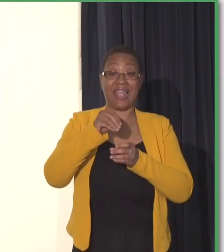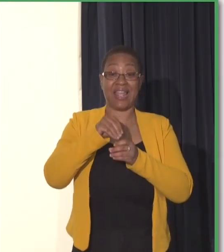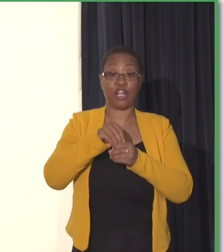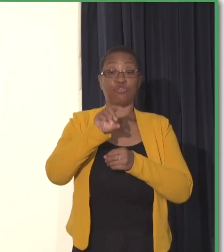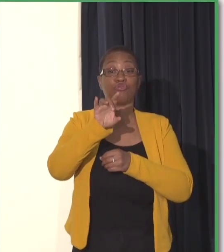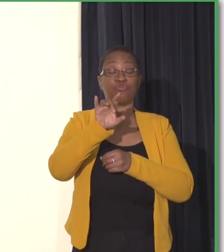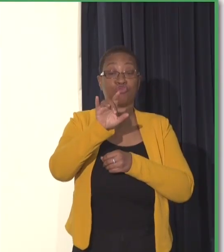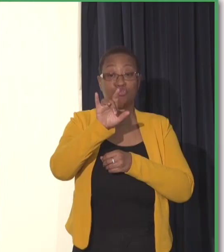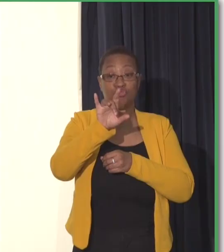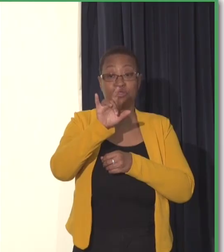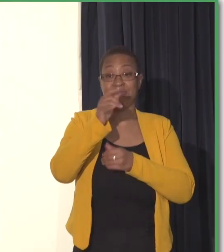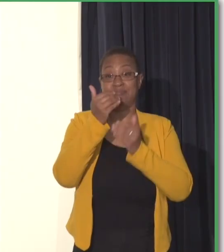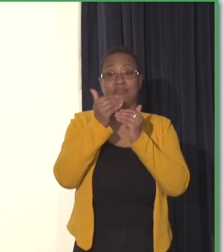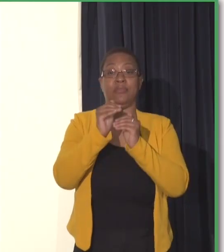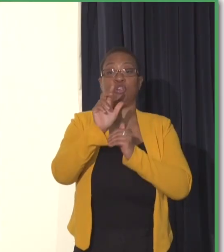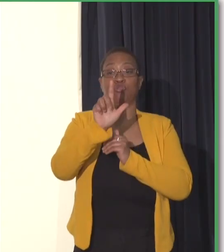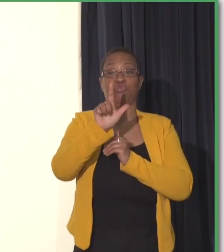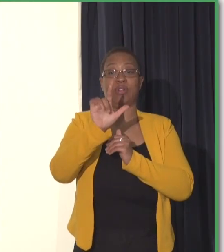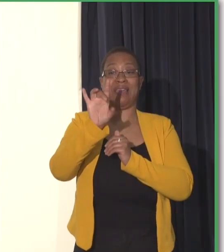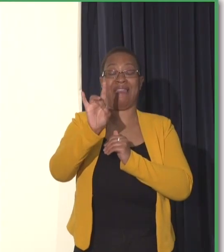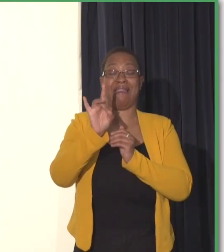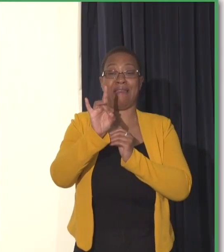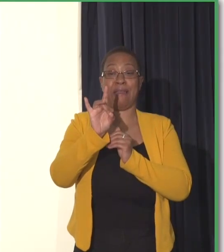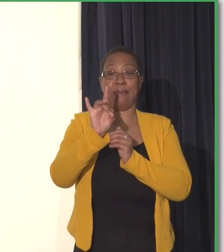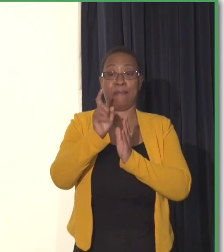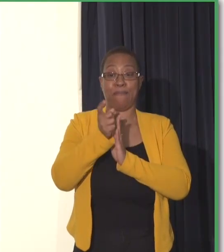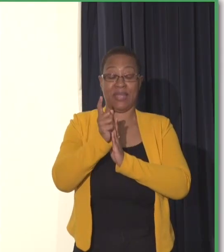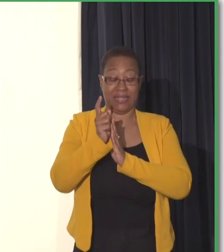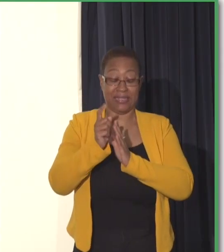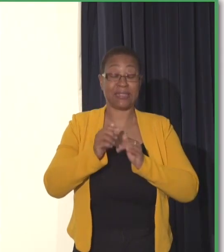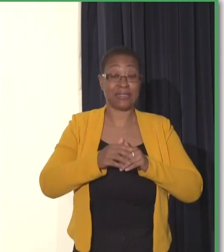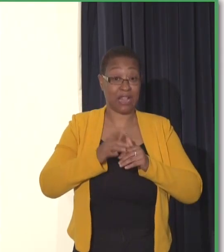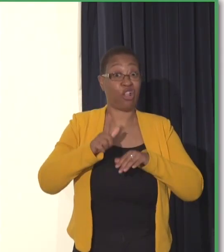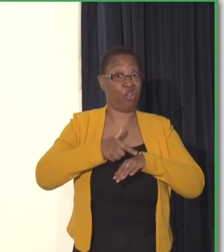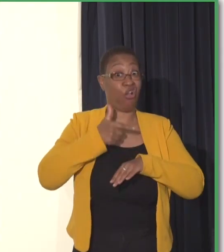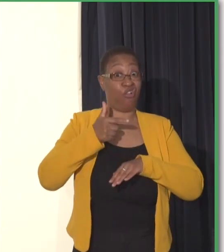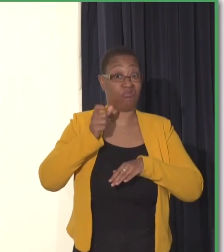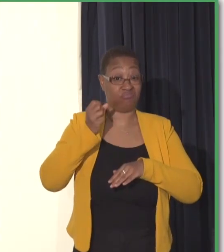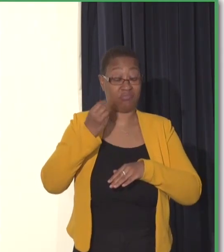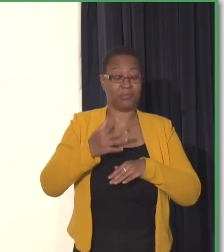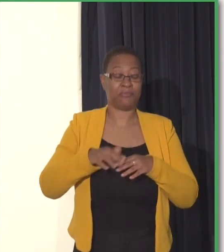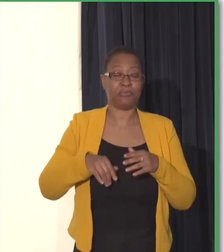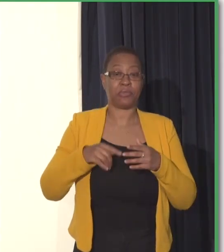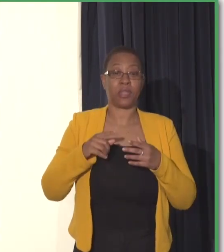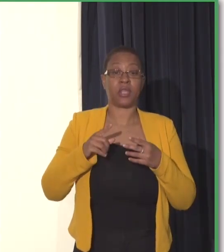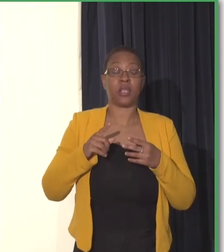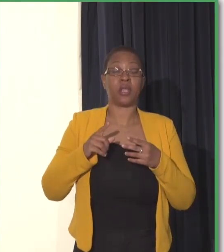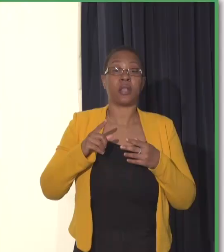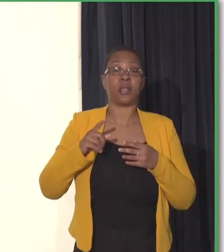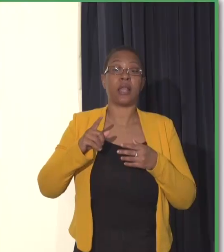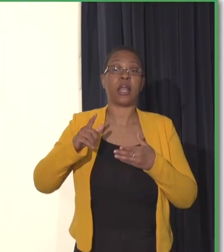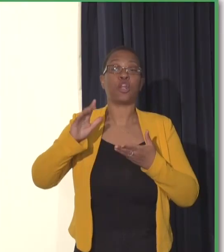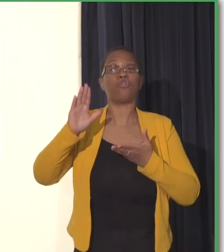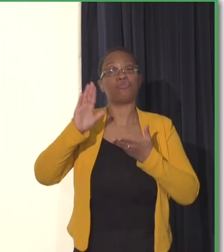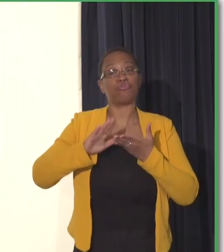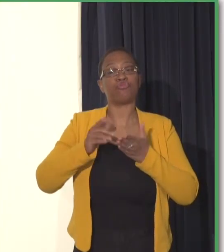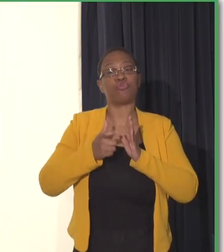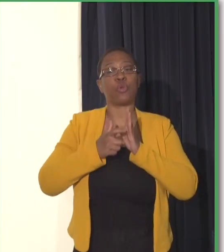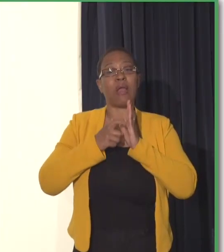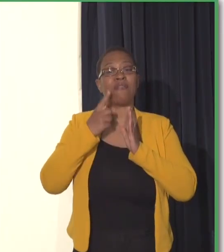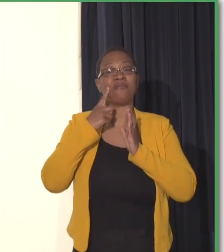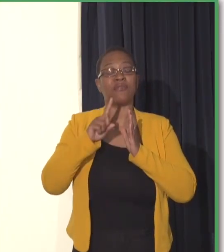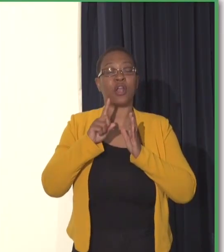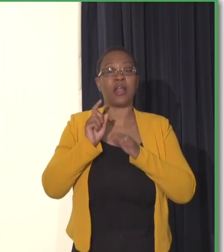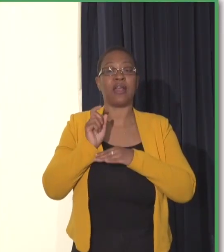28 minutes. That's a long way. Yeah. Of course, there are the reduced requirements for